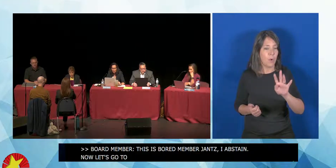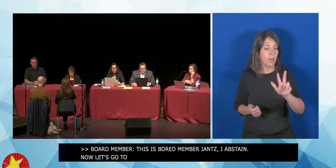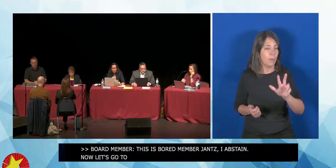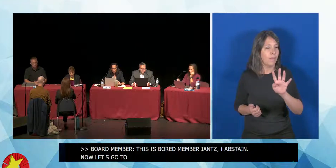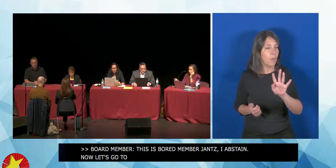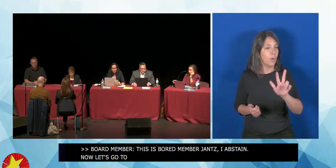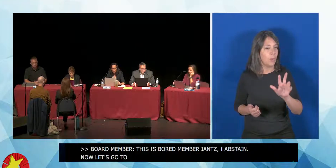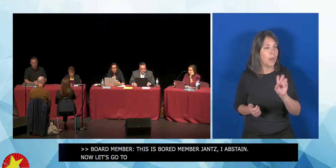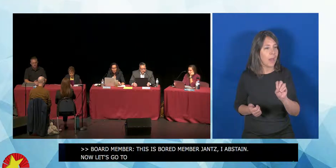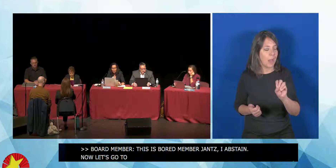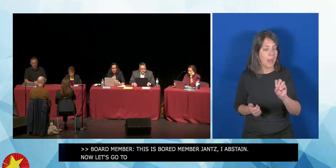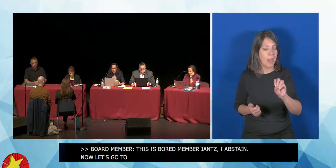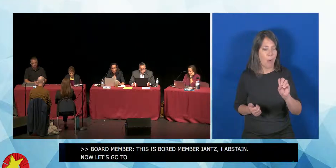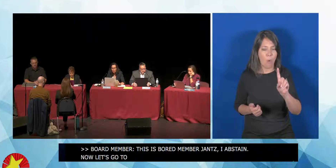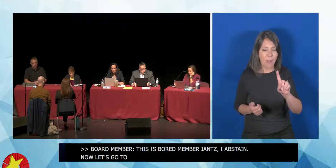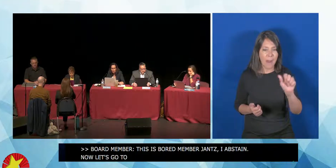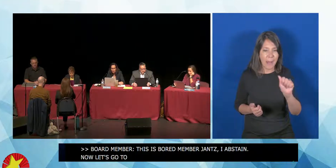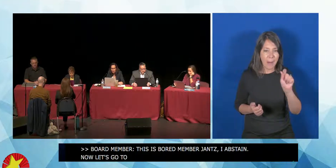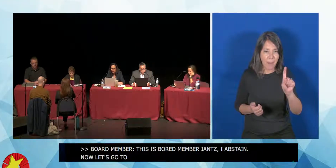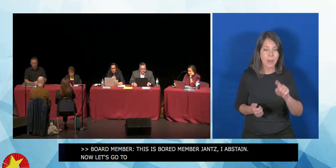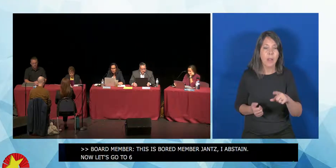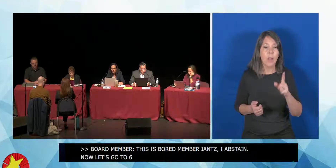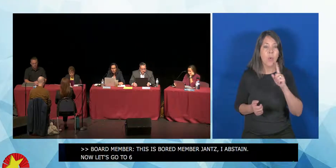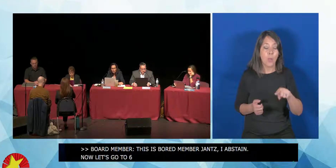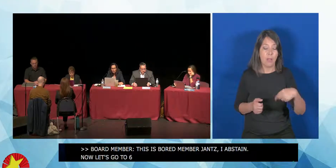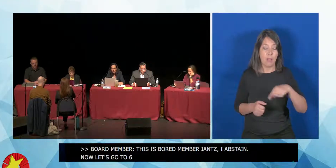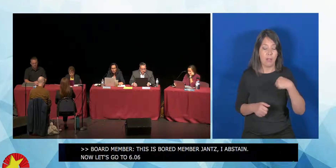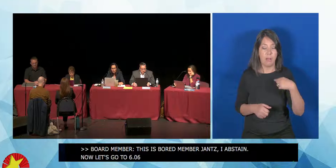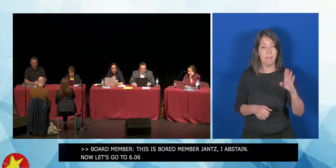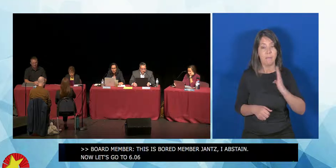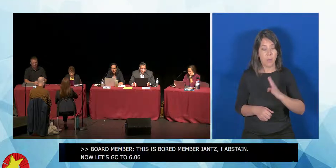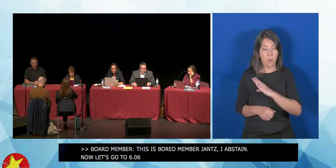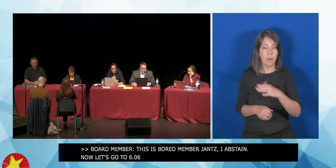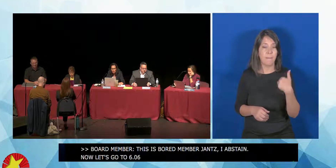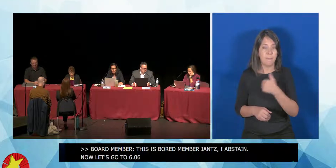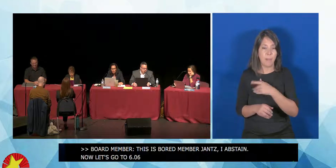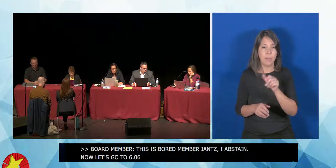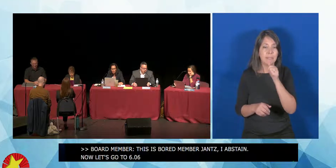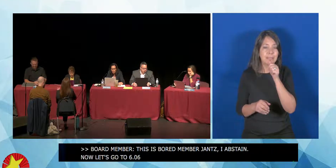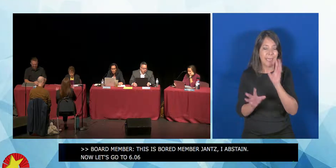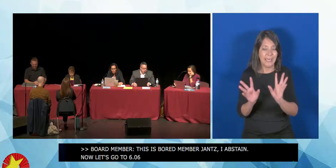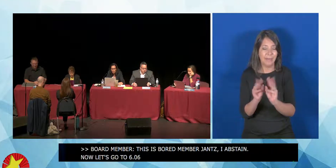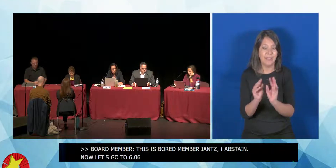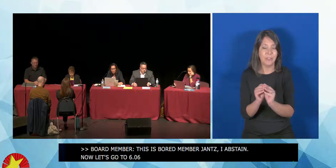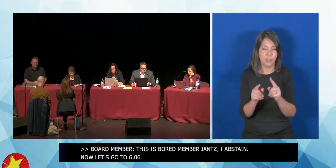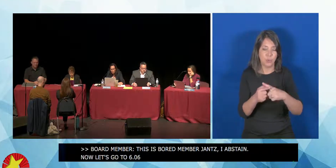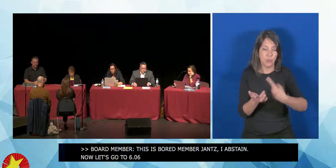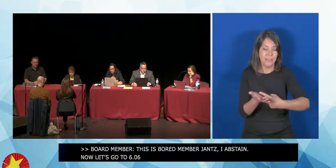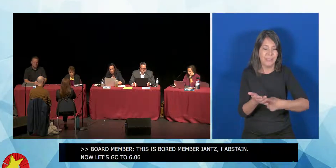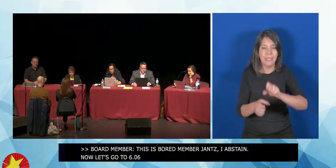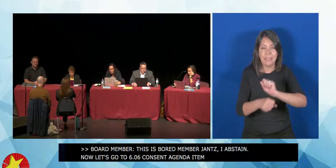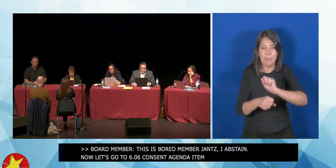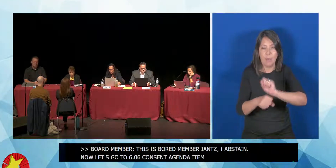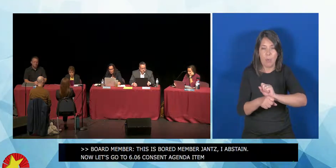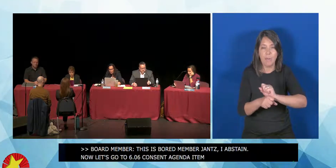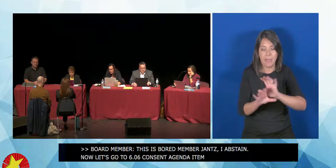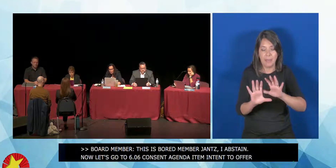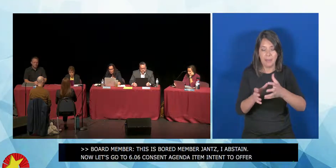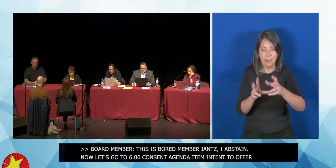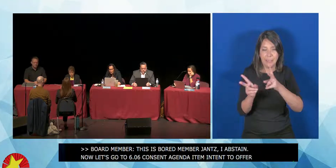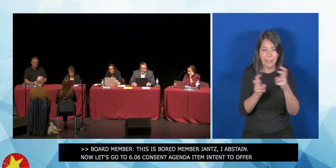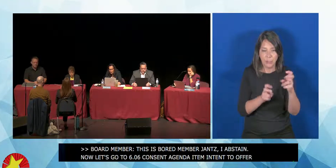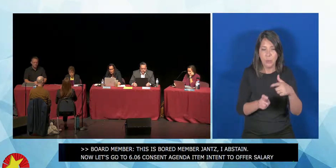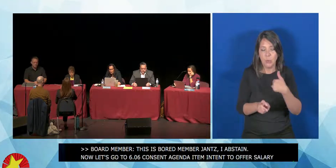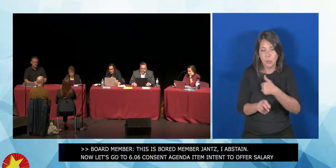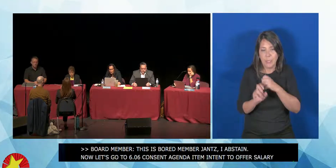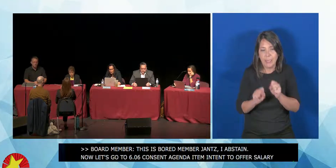384303A1. The board may vote to go into executive session for the purposes of discussion and consideration of employment matters. Here, we heard earlier today